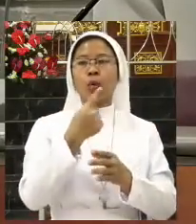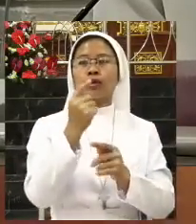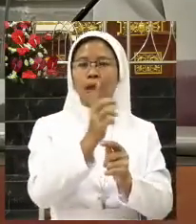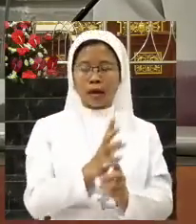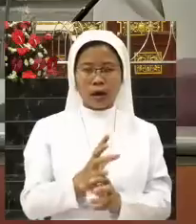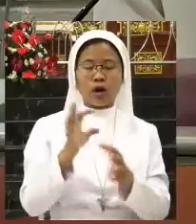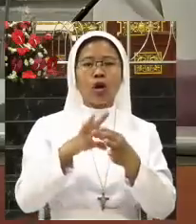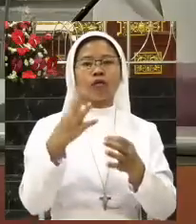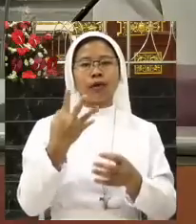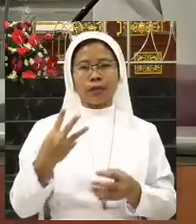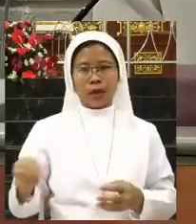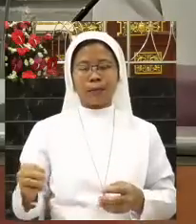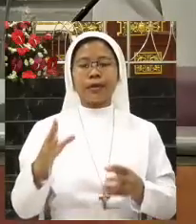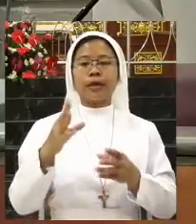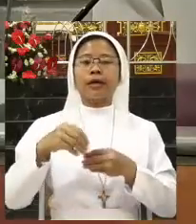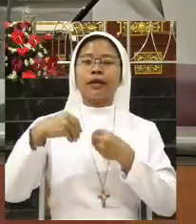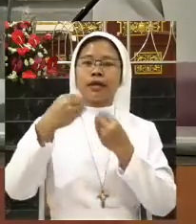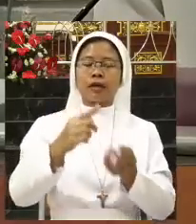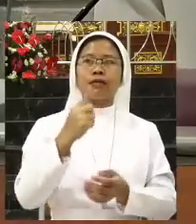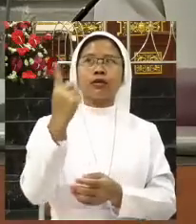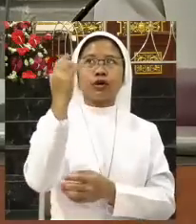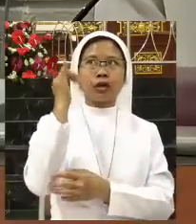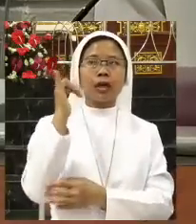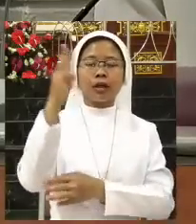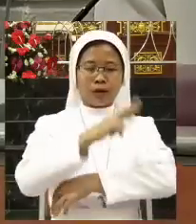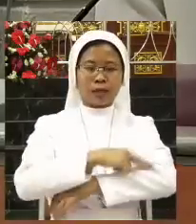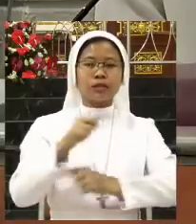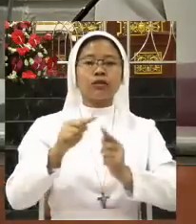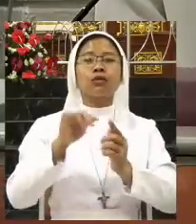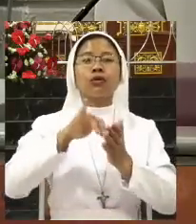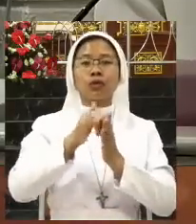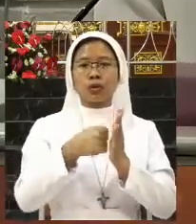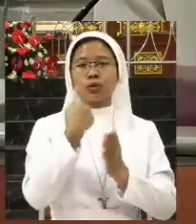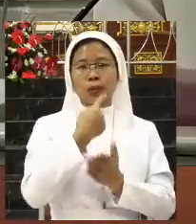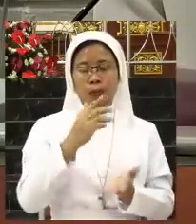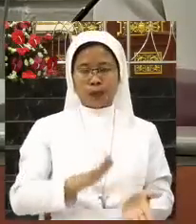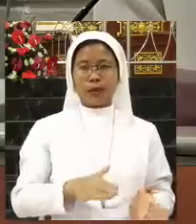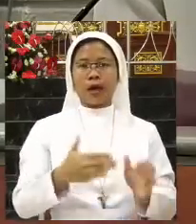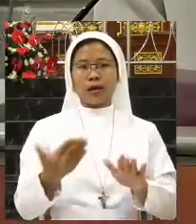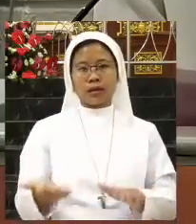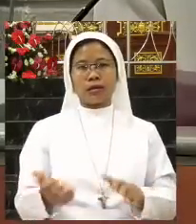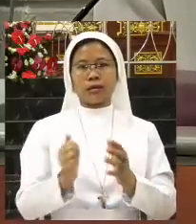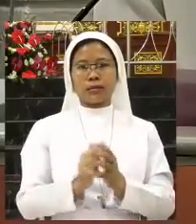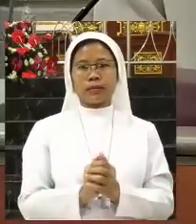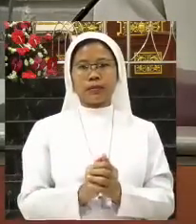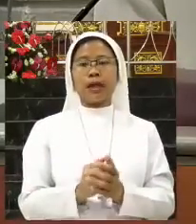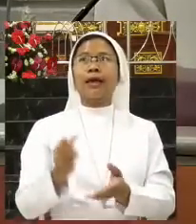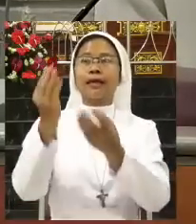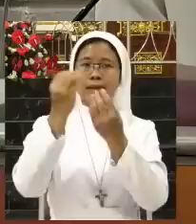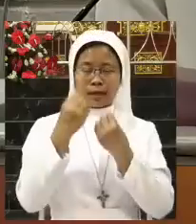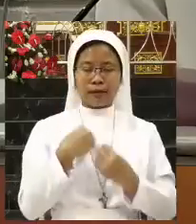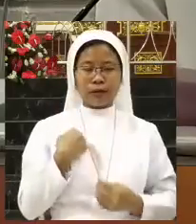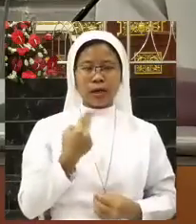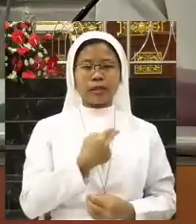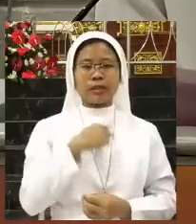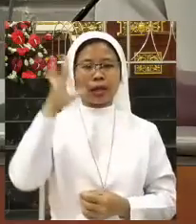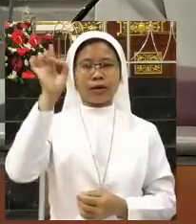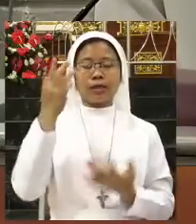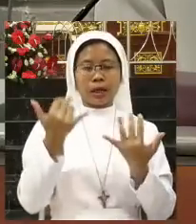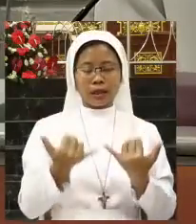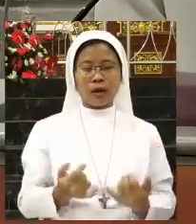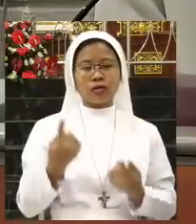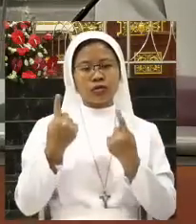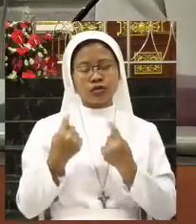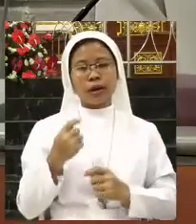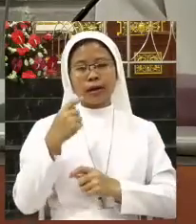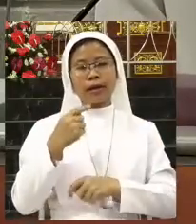them. Grant eternal rest to those who have died. Give us the grace in this trying